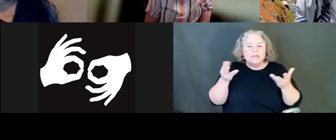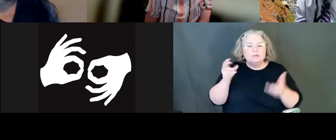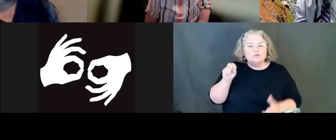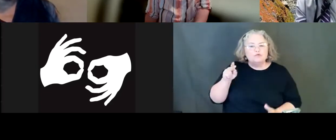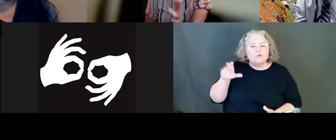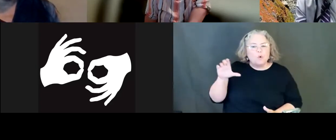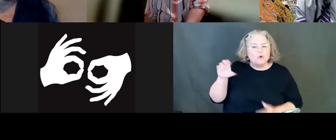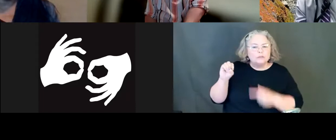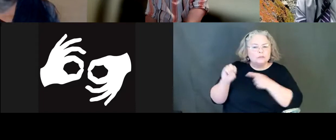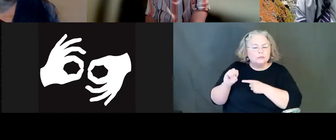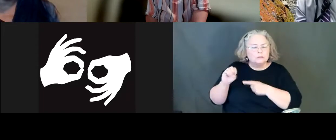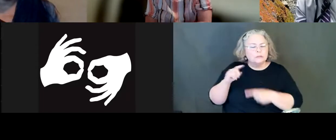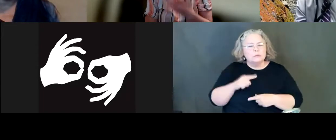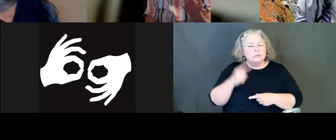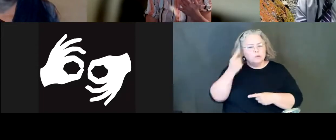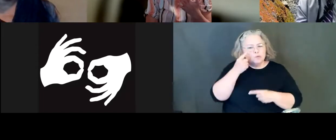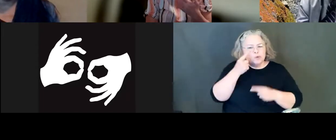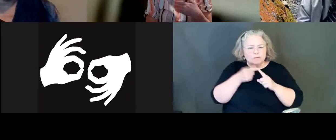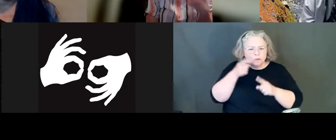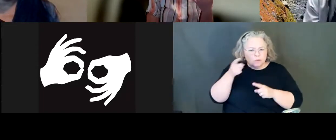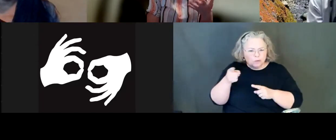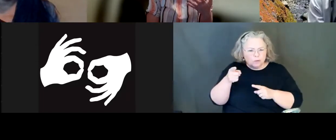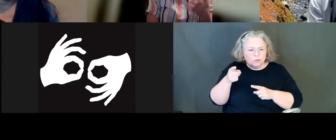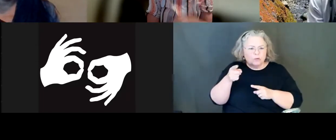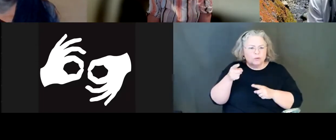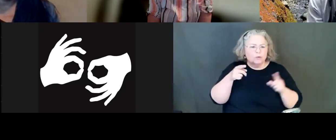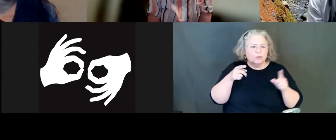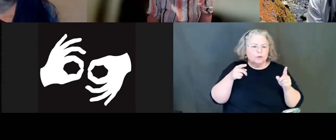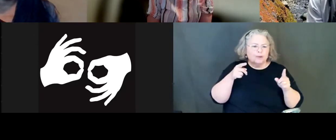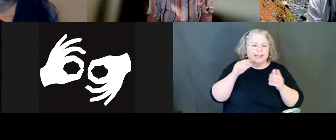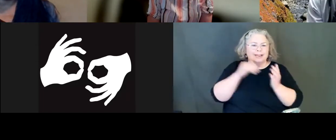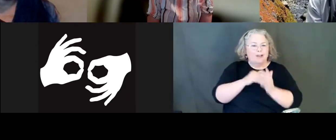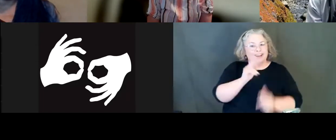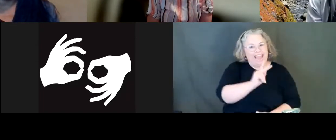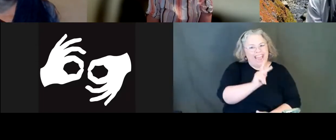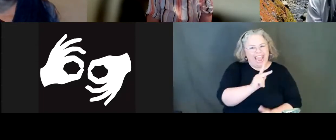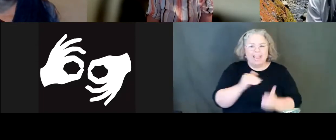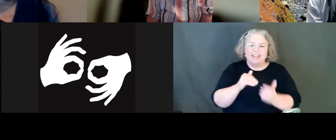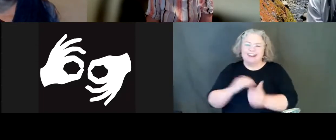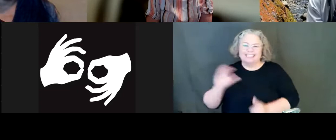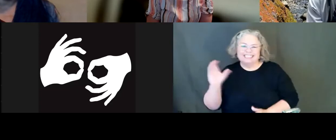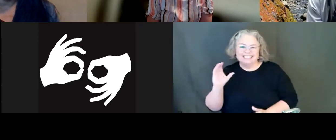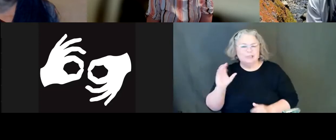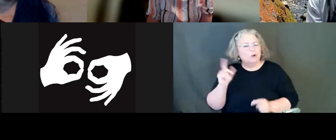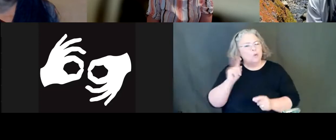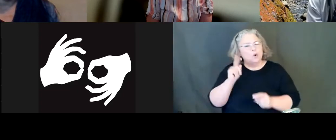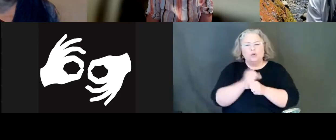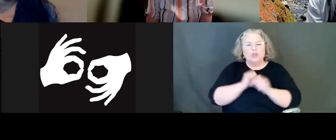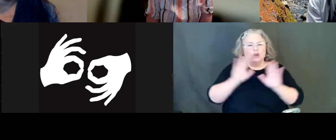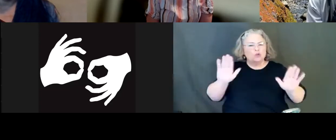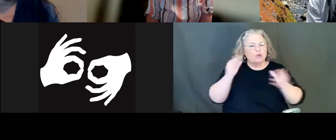And so they're wondering from you, both Dr. K and Dr. C, where are you getting your information